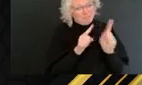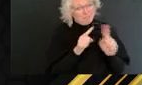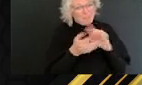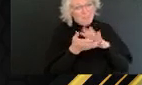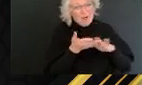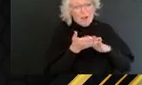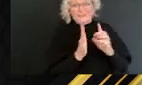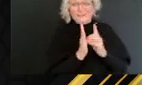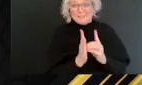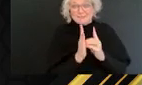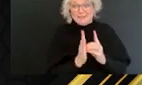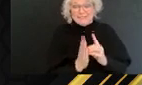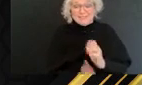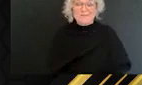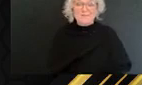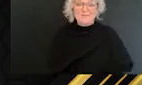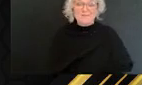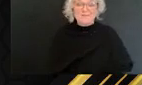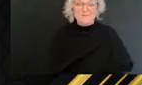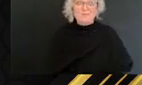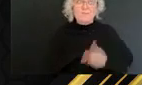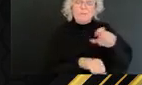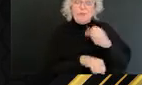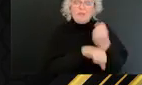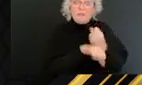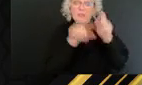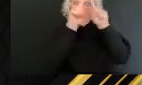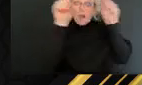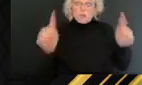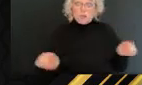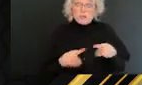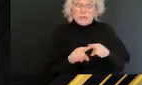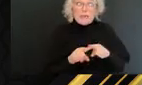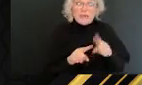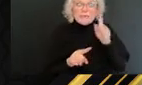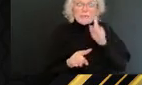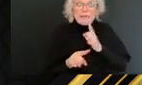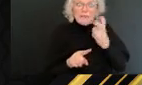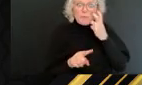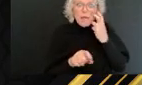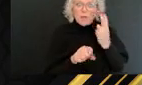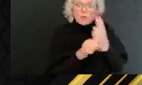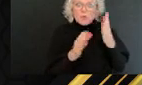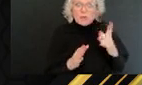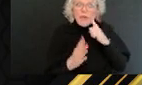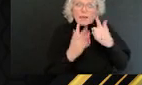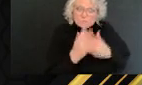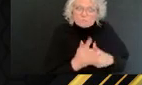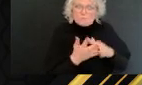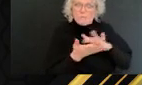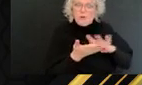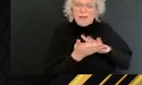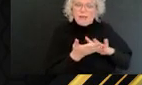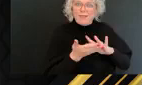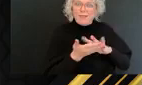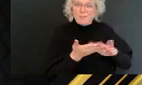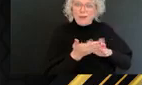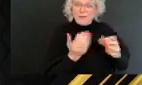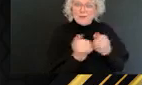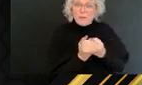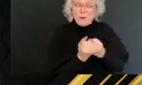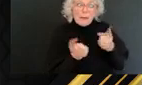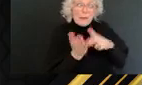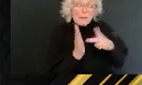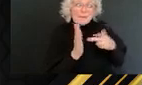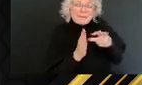Braille displays. Right at the lock screen, deafblind users can prompt Braille support. This means that they can